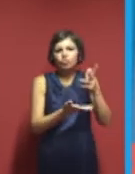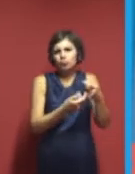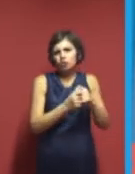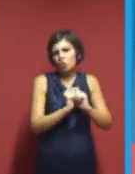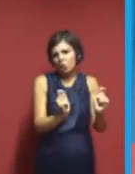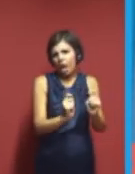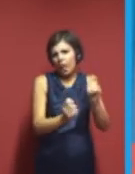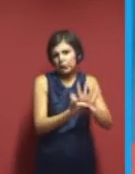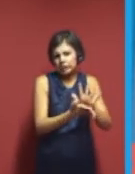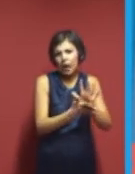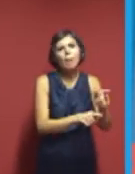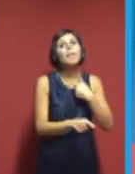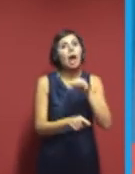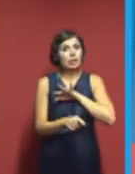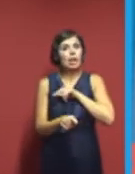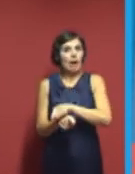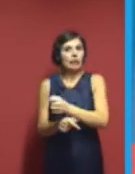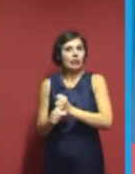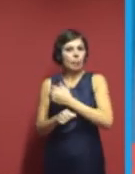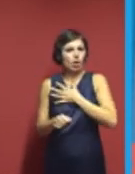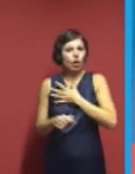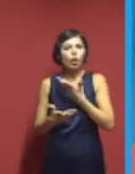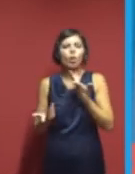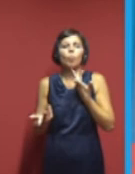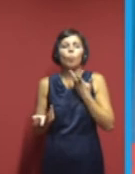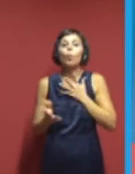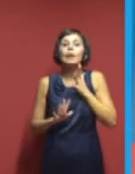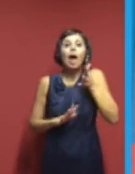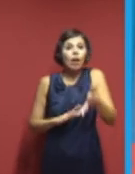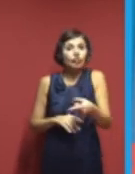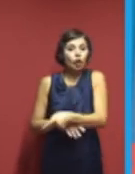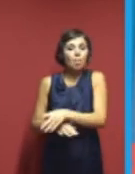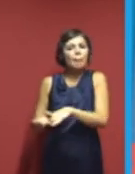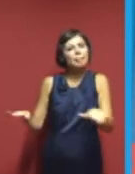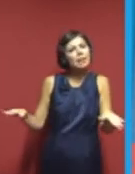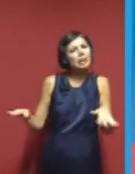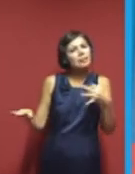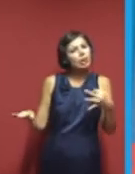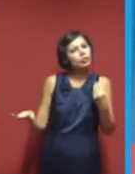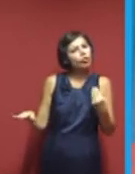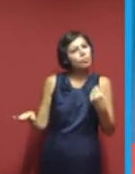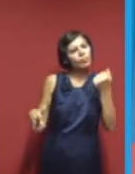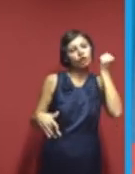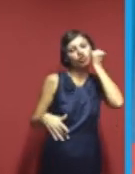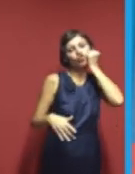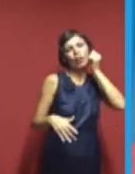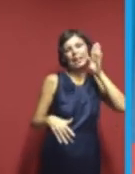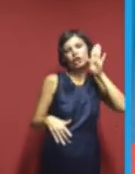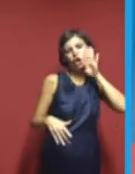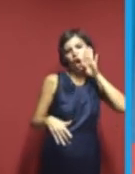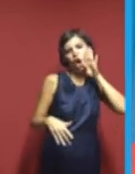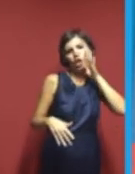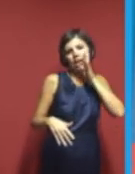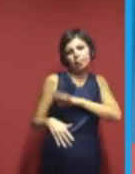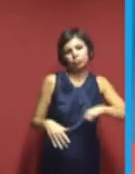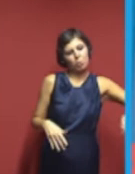us whose parents tell us that they have severe behavioral problems and they act like little devils in school, but what we see is them acting like